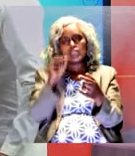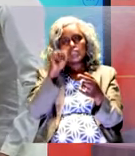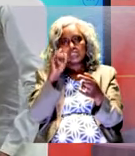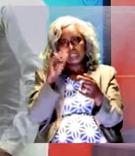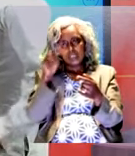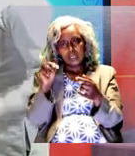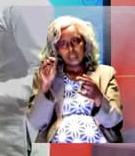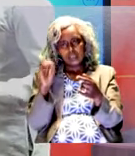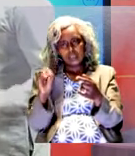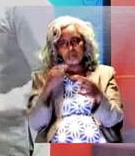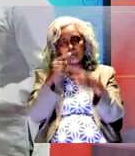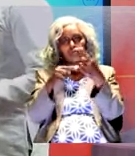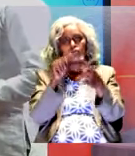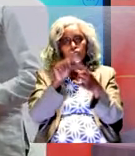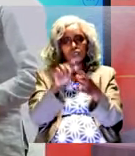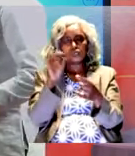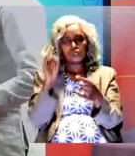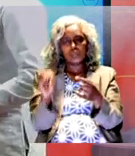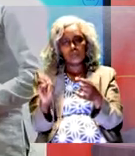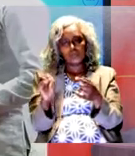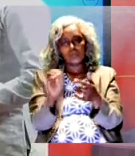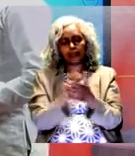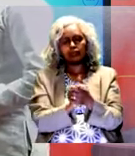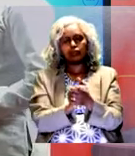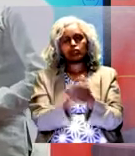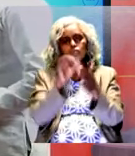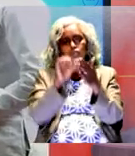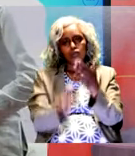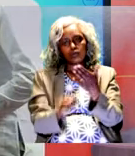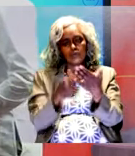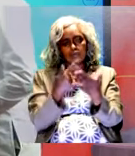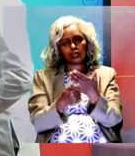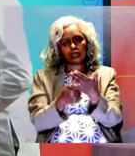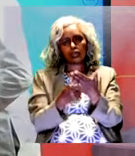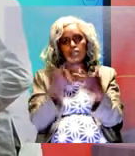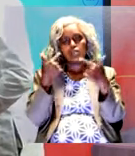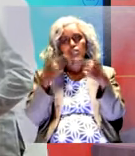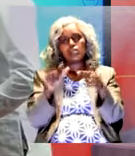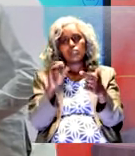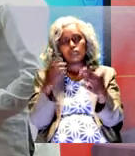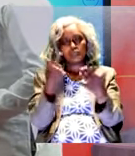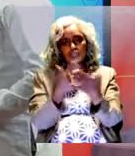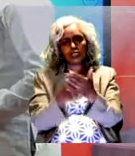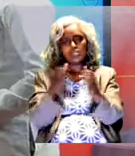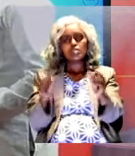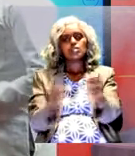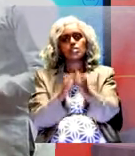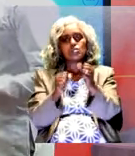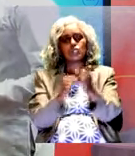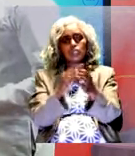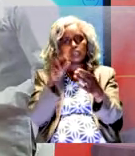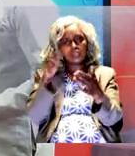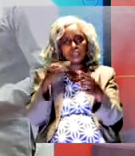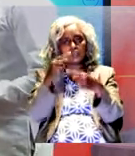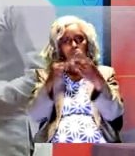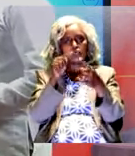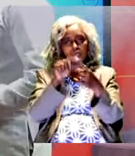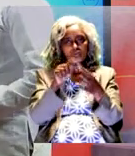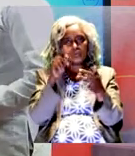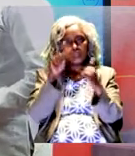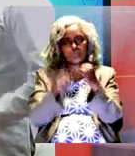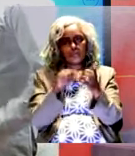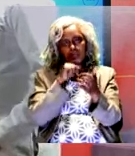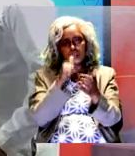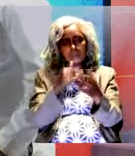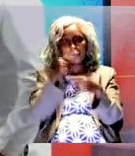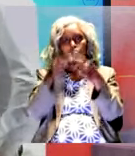sine 0 goes to 0. So the limit of this sequence as n goes to